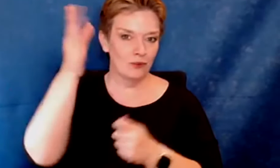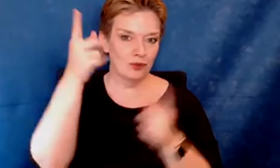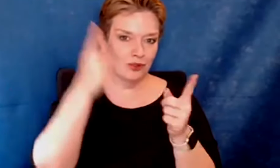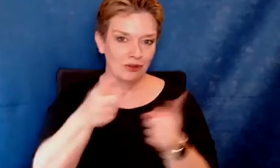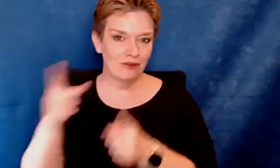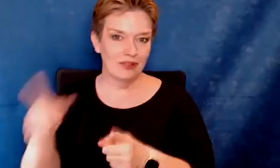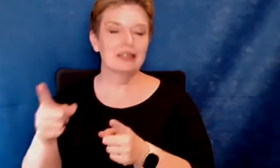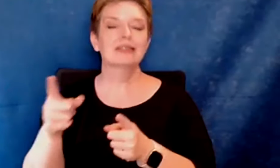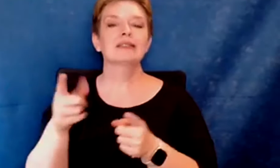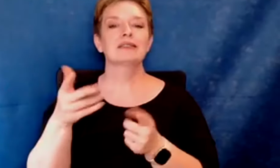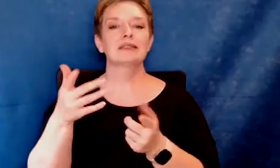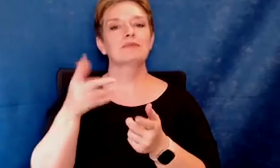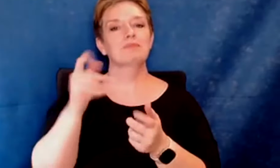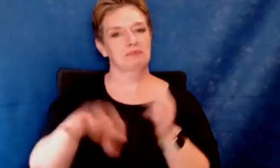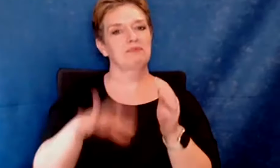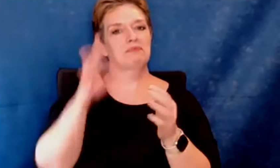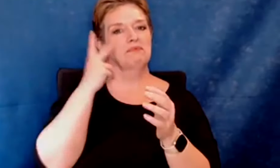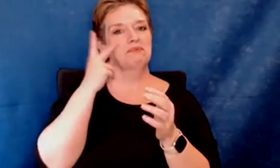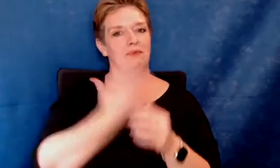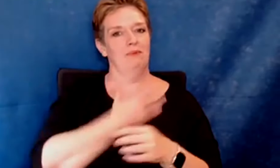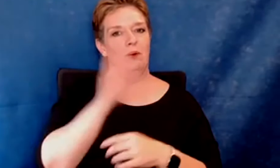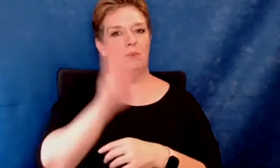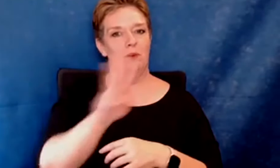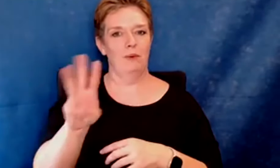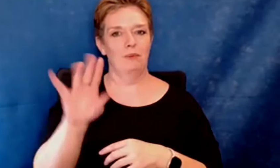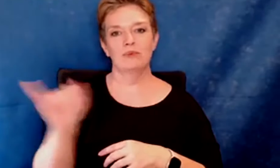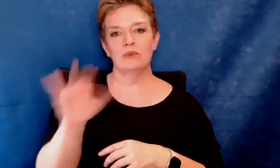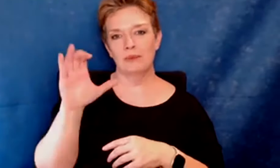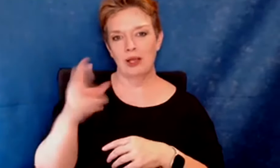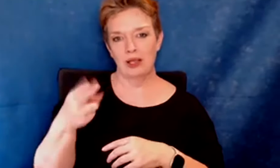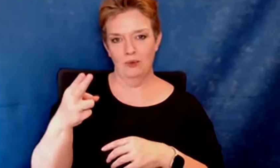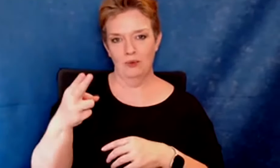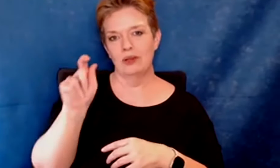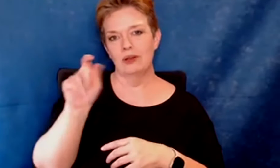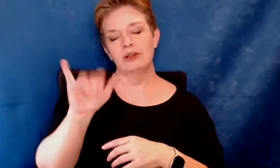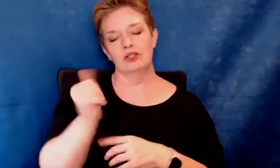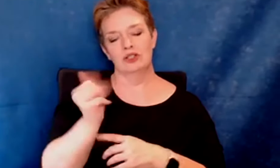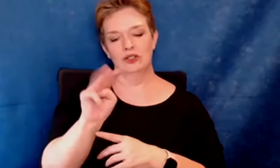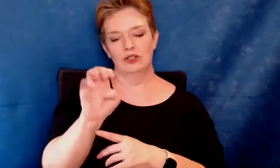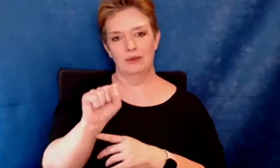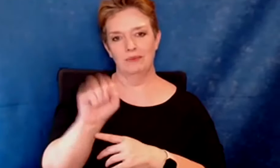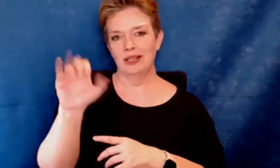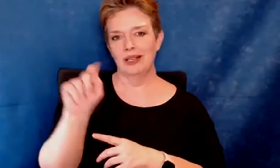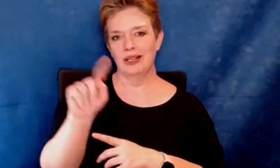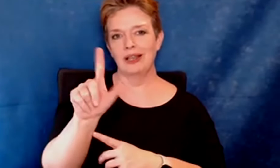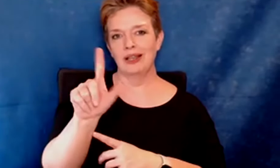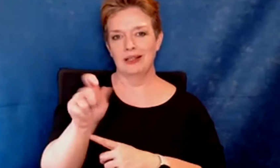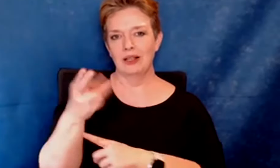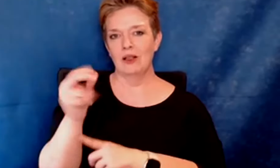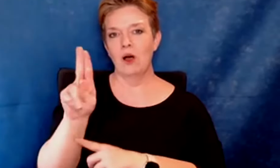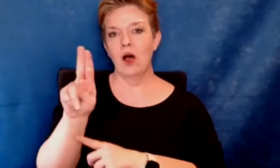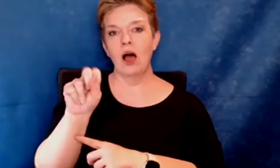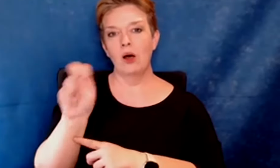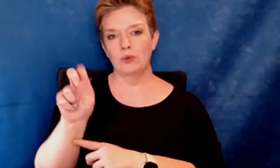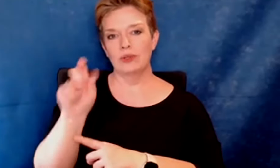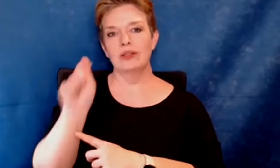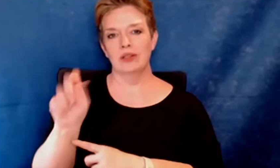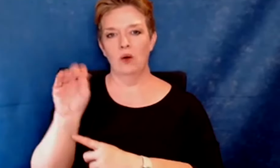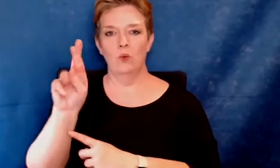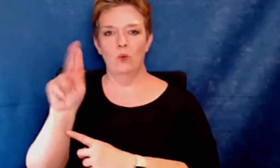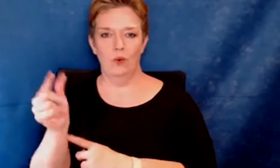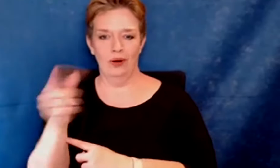all at our website, jamescastlehouse.org. I will pop a link in the chat so that you can find our